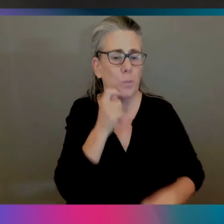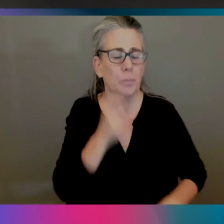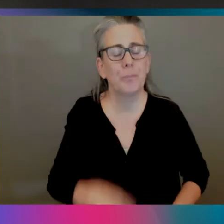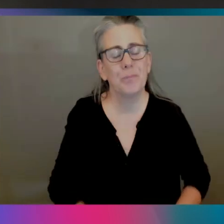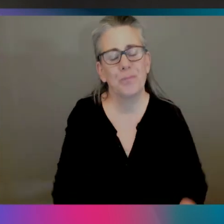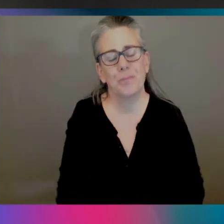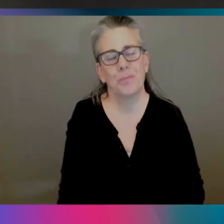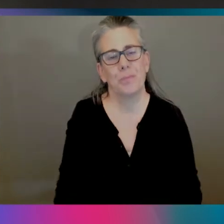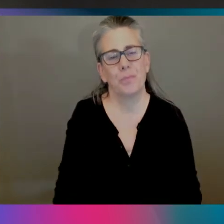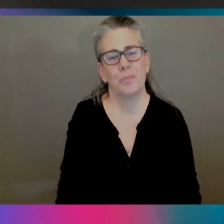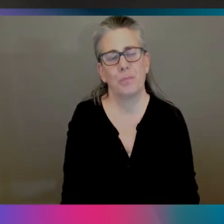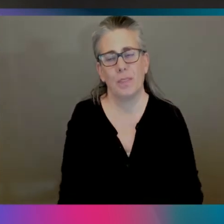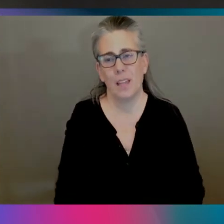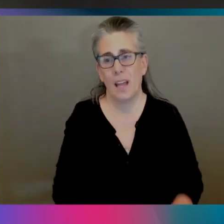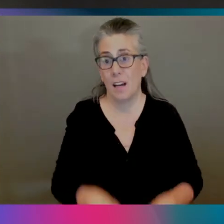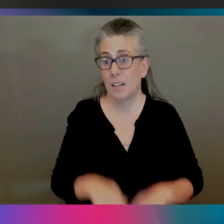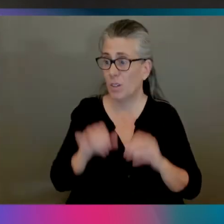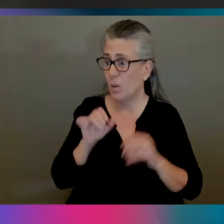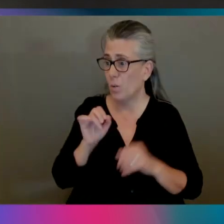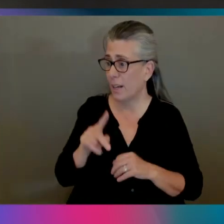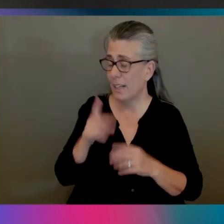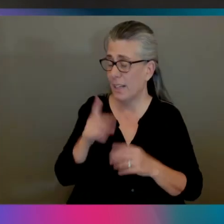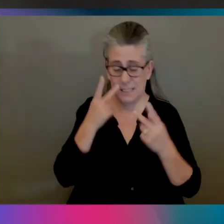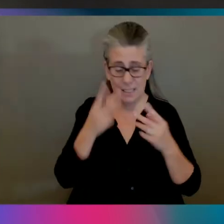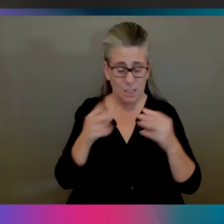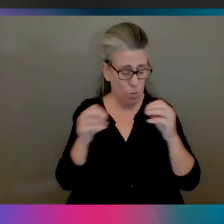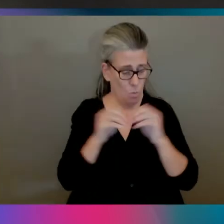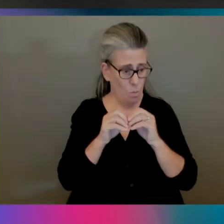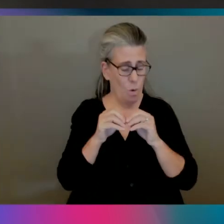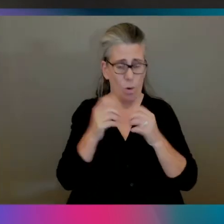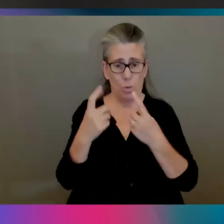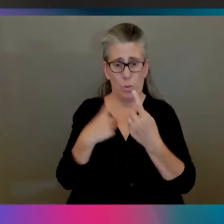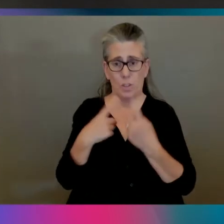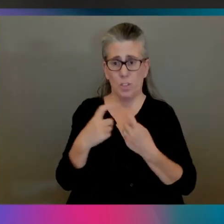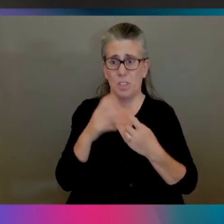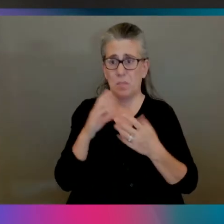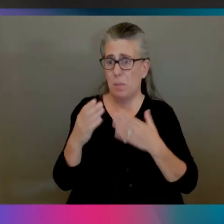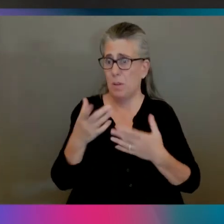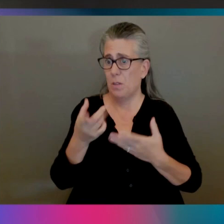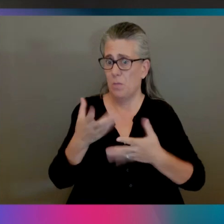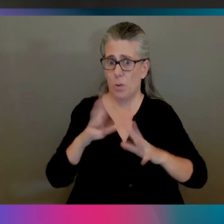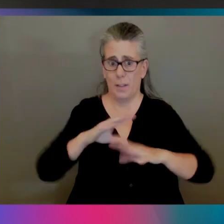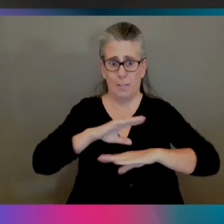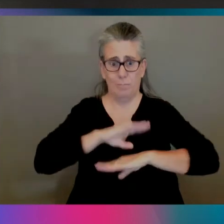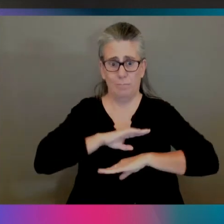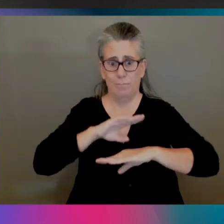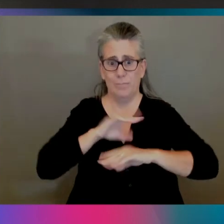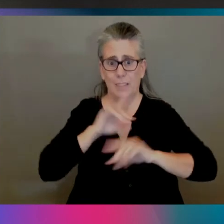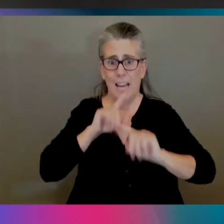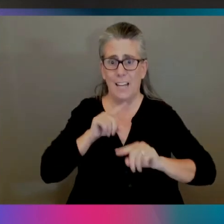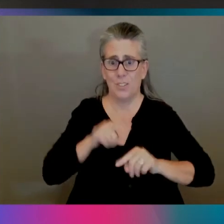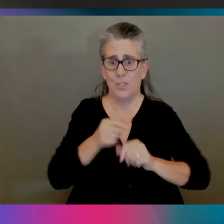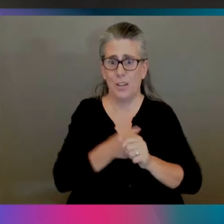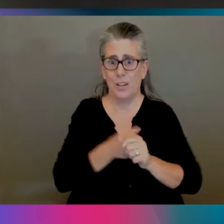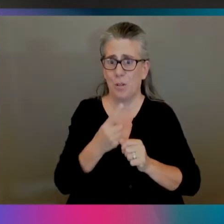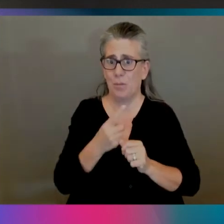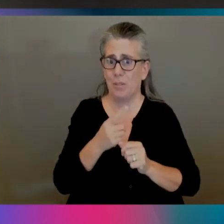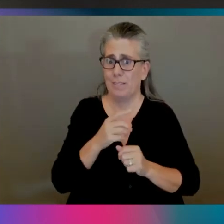All right, I don't see any questions so far. Maybe you answered everyone's questions already. All right. You're that good. I don't want that.